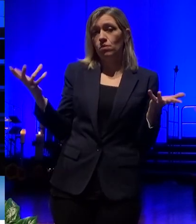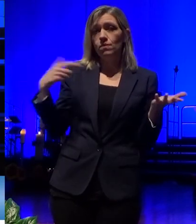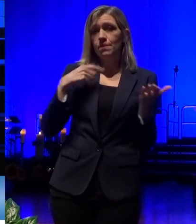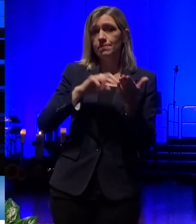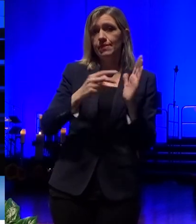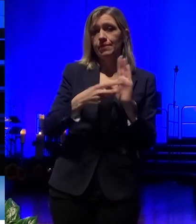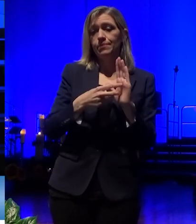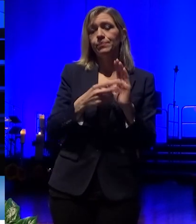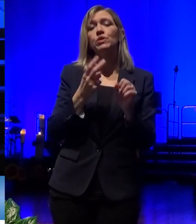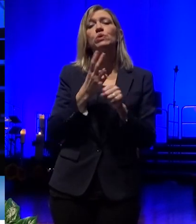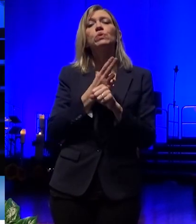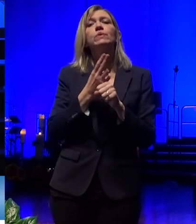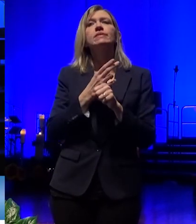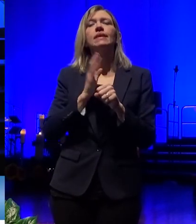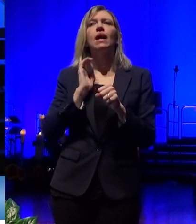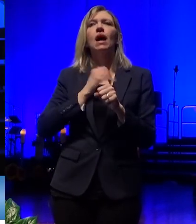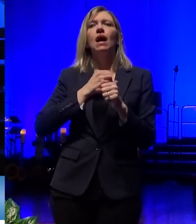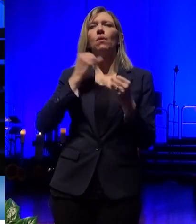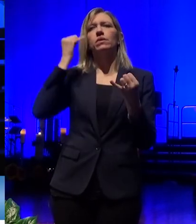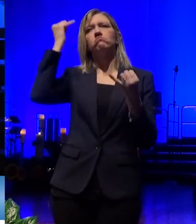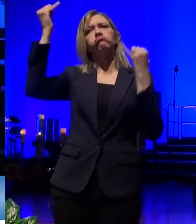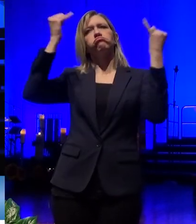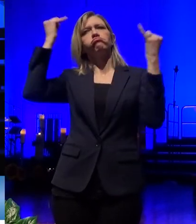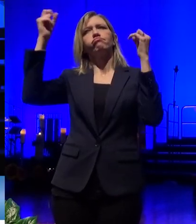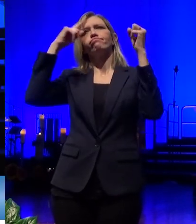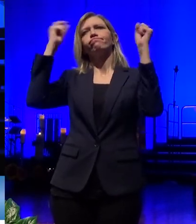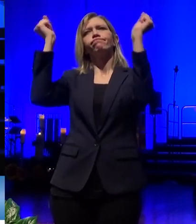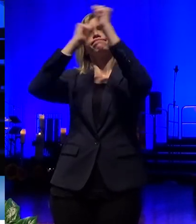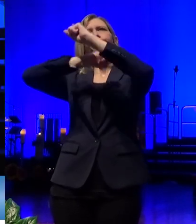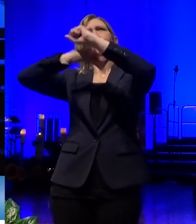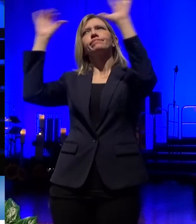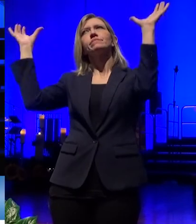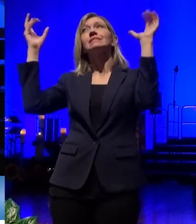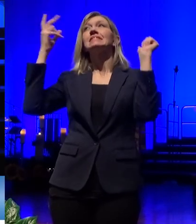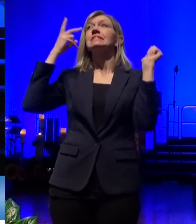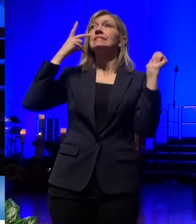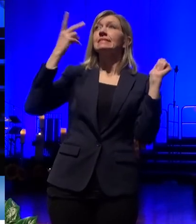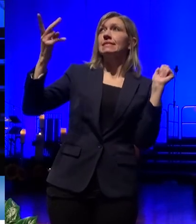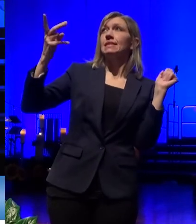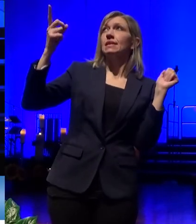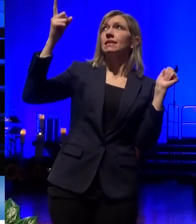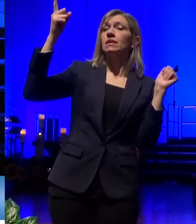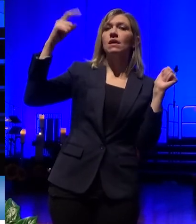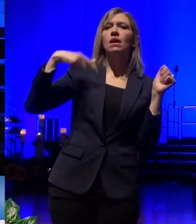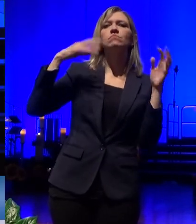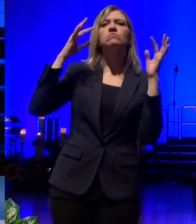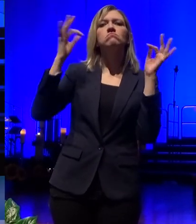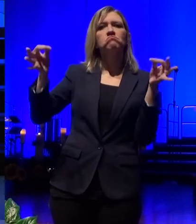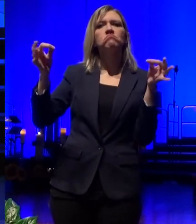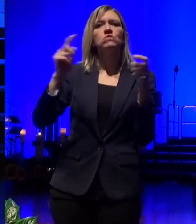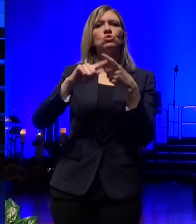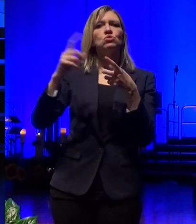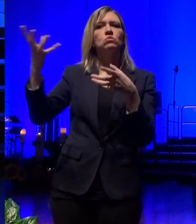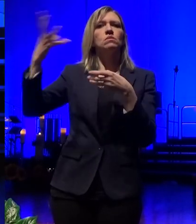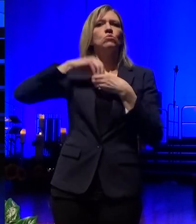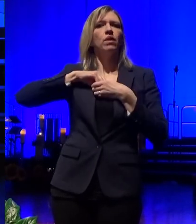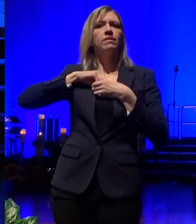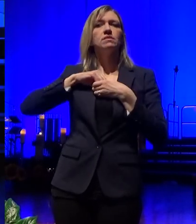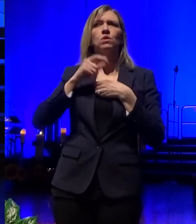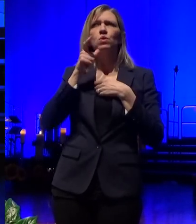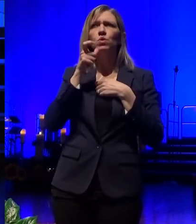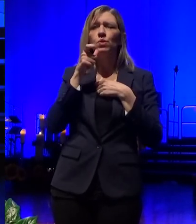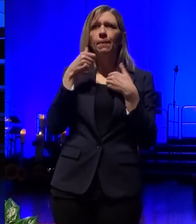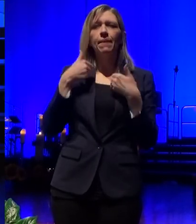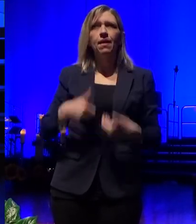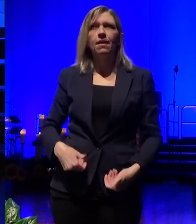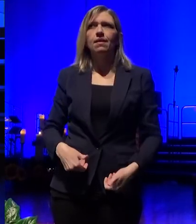mean using our imagination to see that which we are choosing to embrace. Who